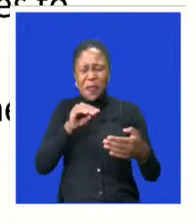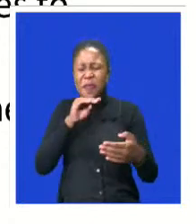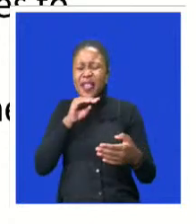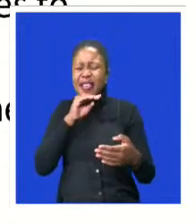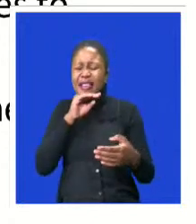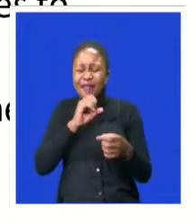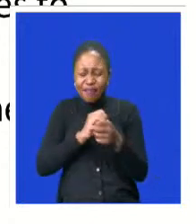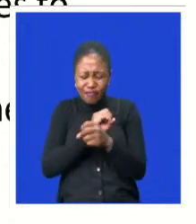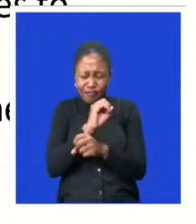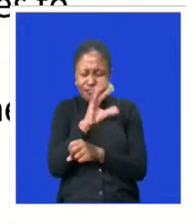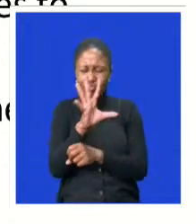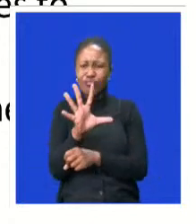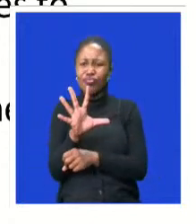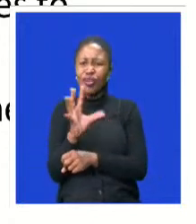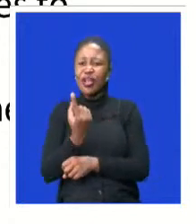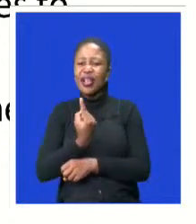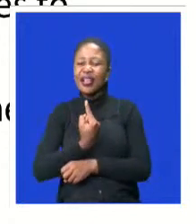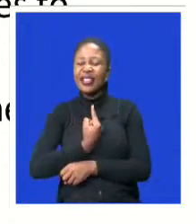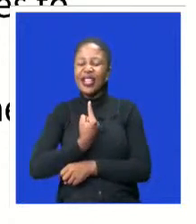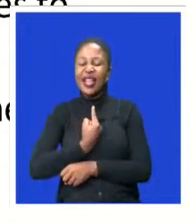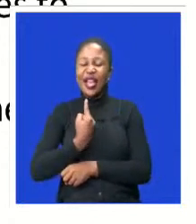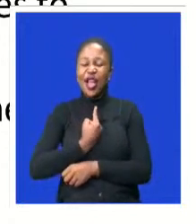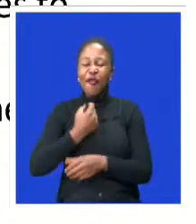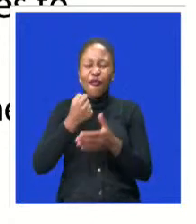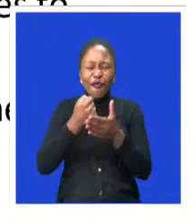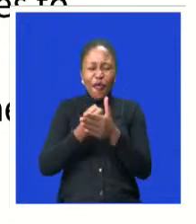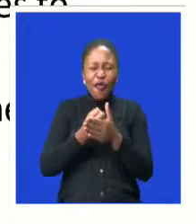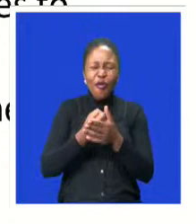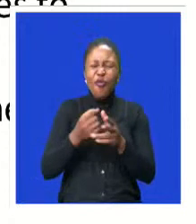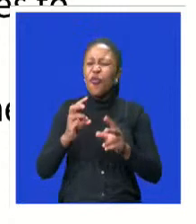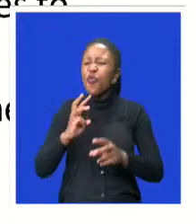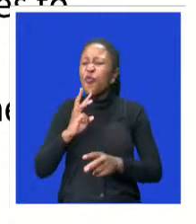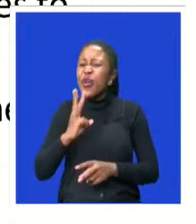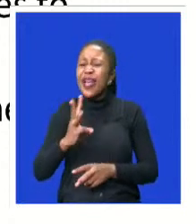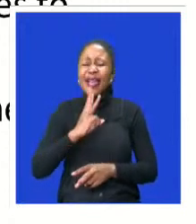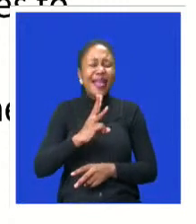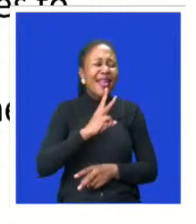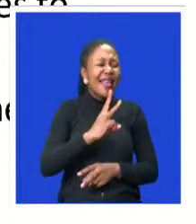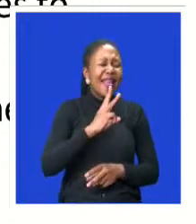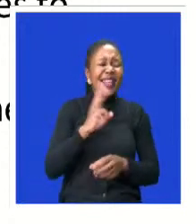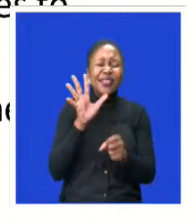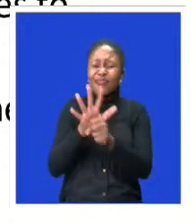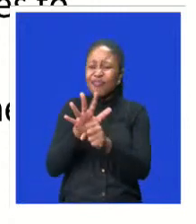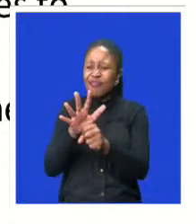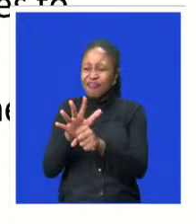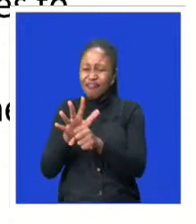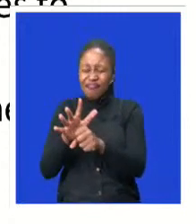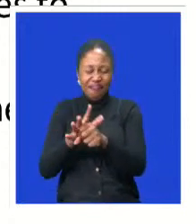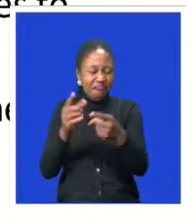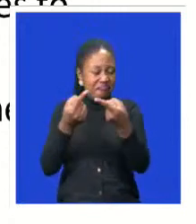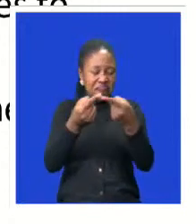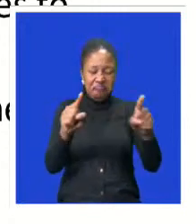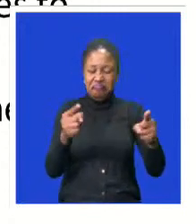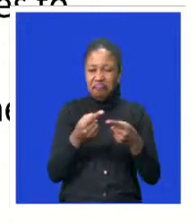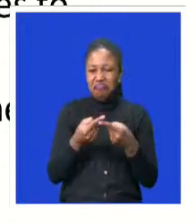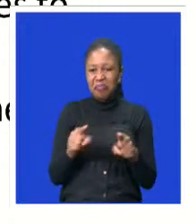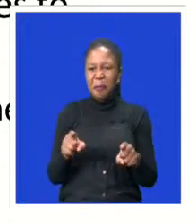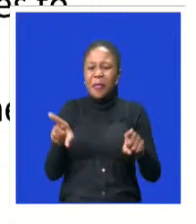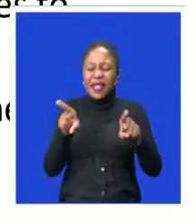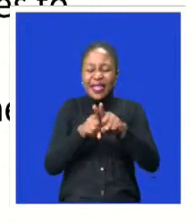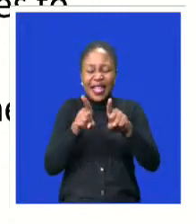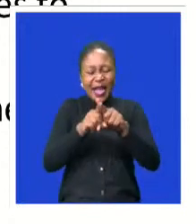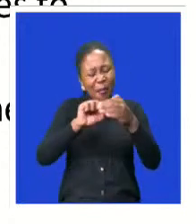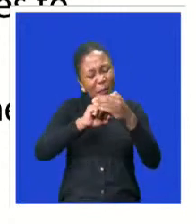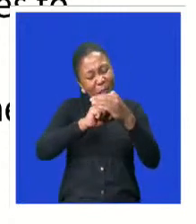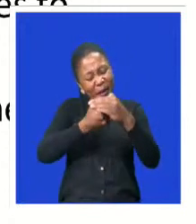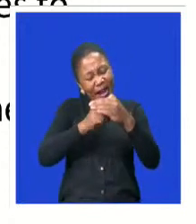and sentences. It feeds your brain with the correct language structures. It also extends the vocabulary